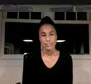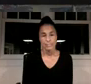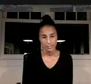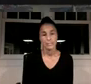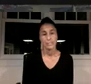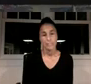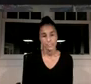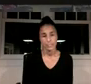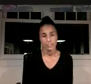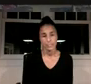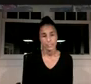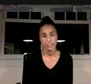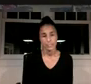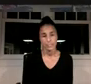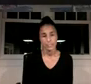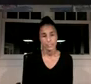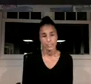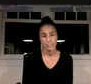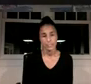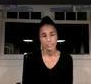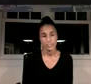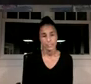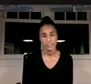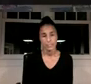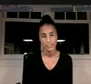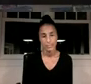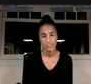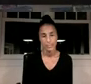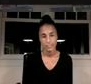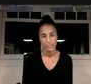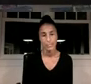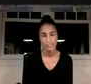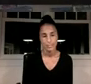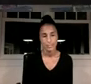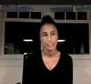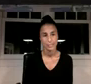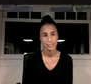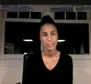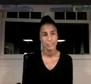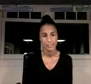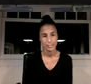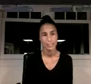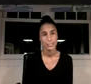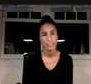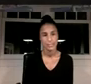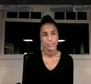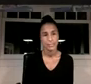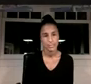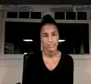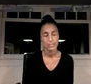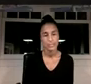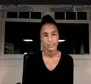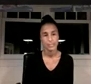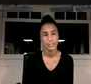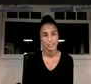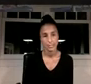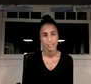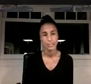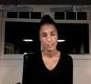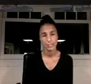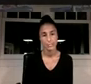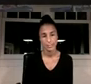Hunters Branch stream. The nomination proposes two scenarios for residential uses and or senior living facilities